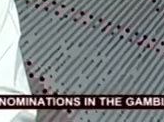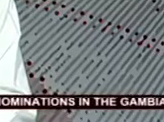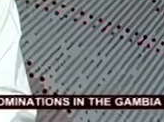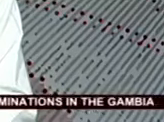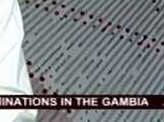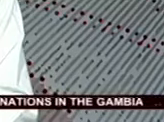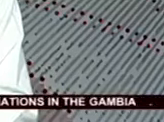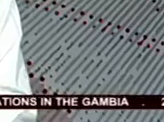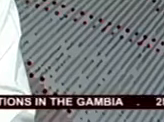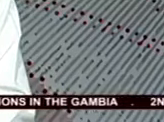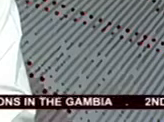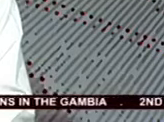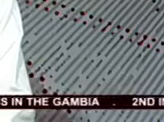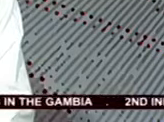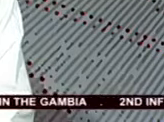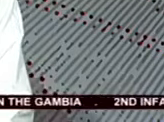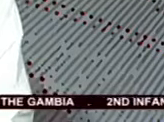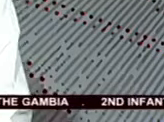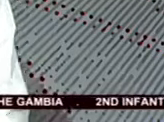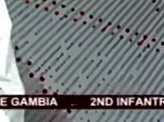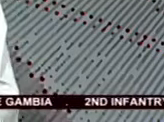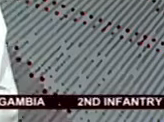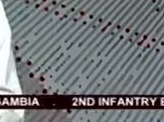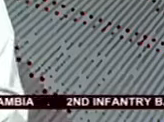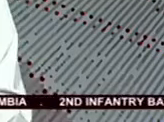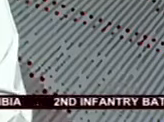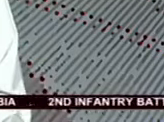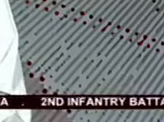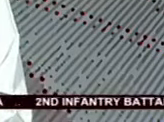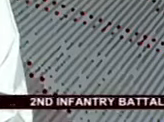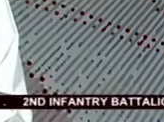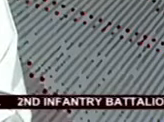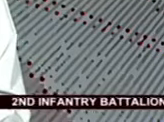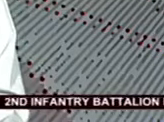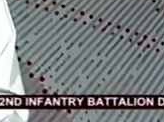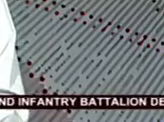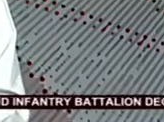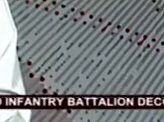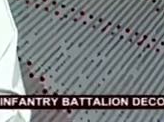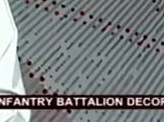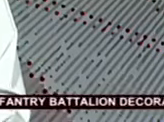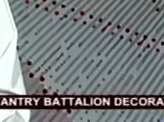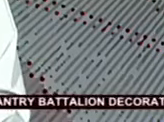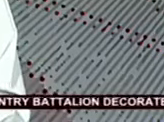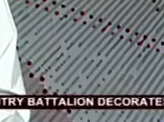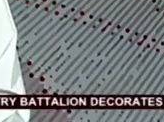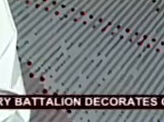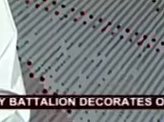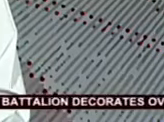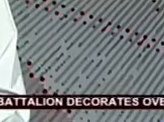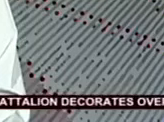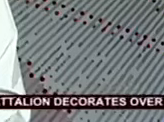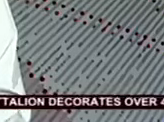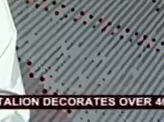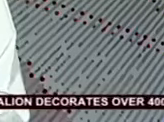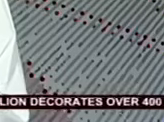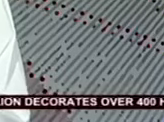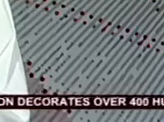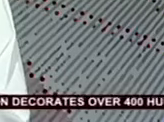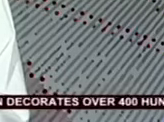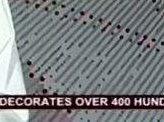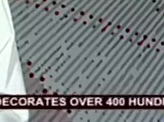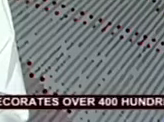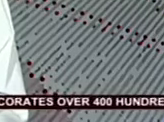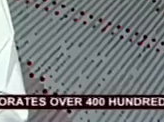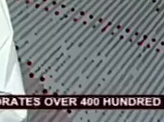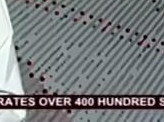mo nyinet dron ka molu dema be nyin horom karo min kono mi yalon ko horomo warta bake